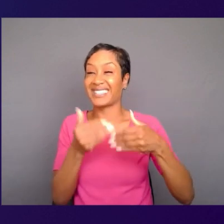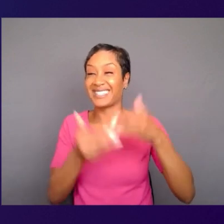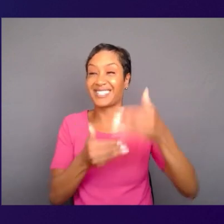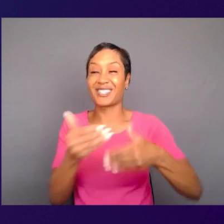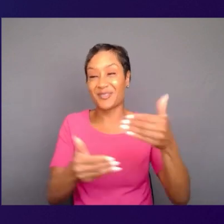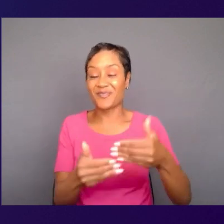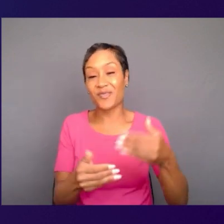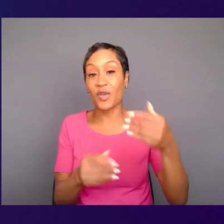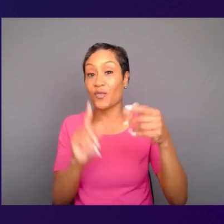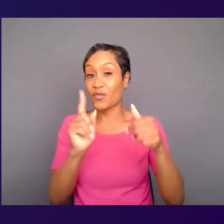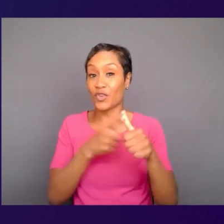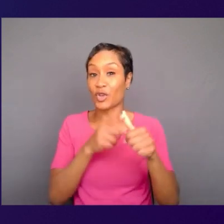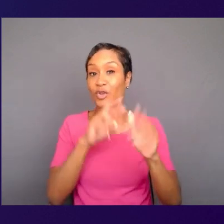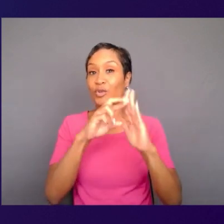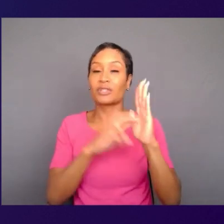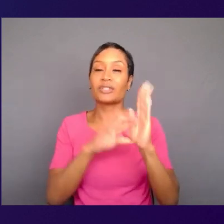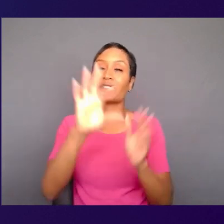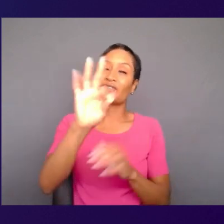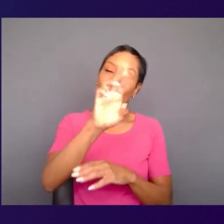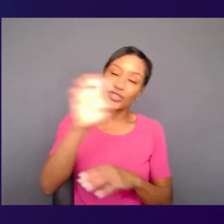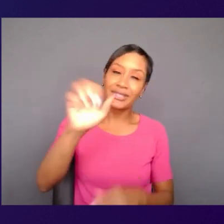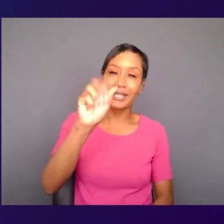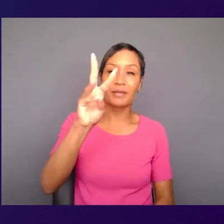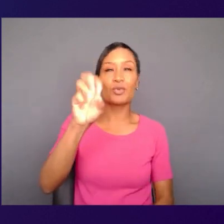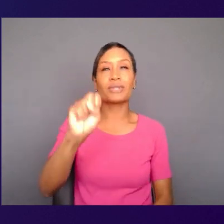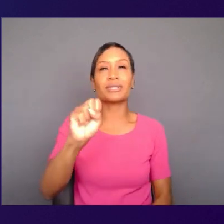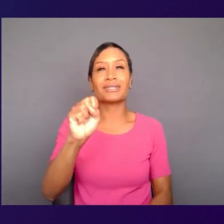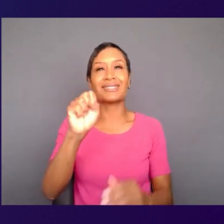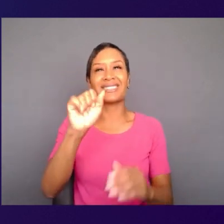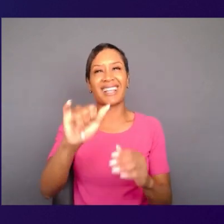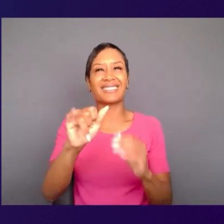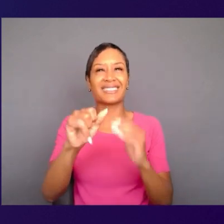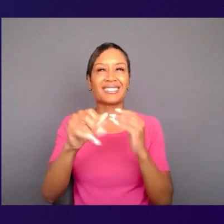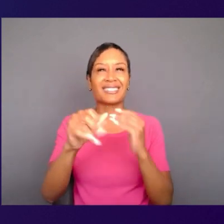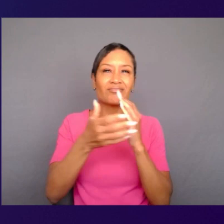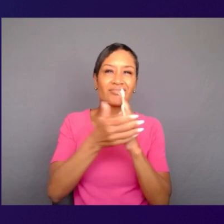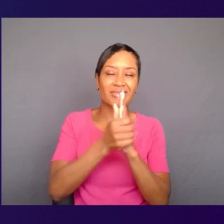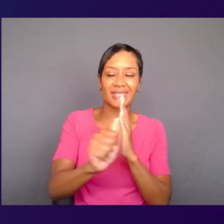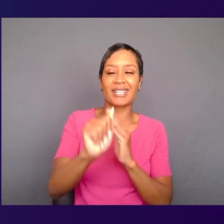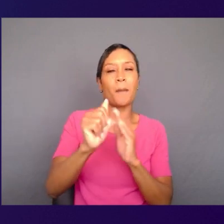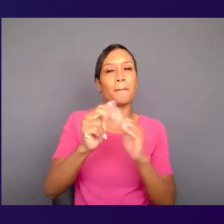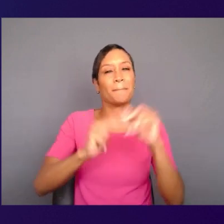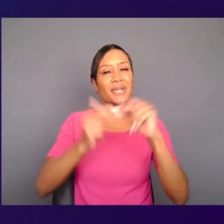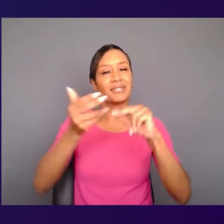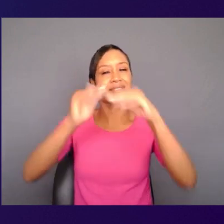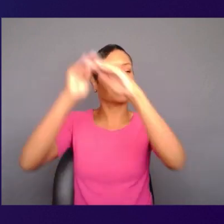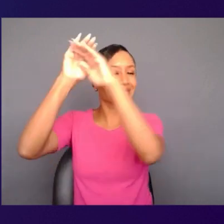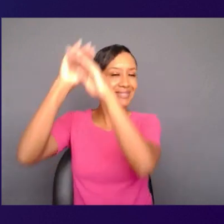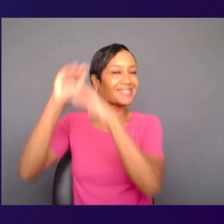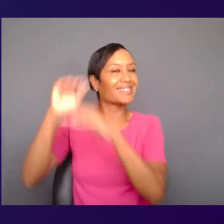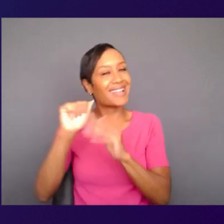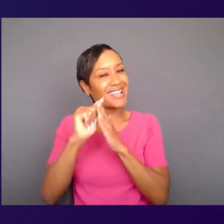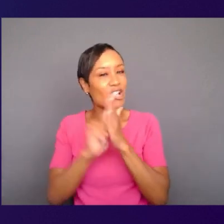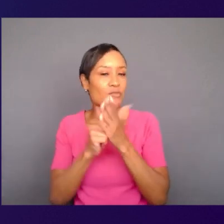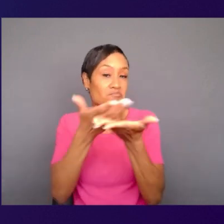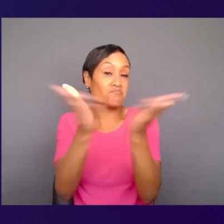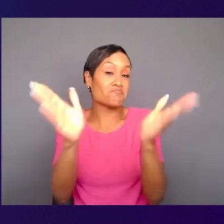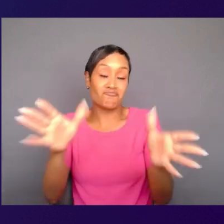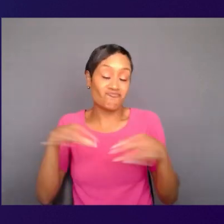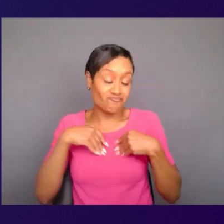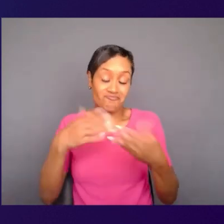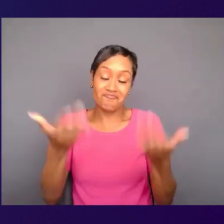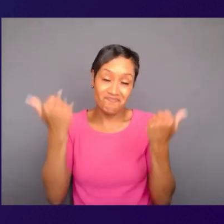you register for a free AWS Skill Builder account. Anyone can sign up and get instant access. Second, enroll in a